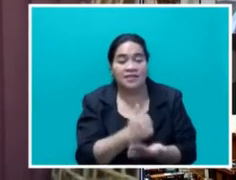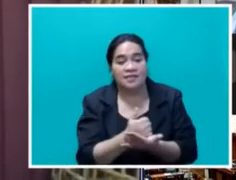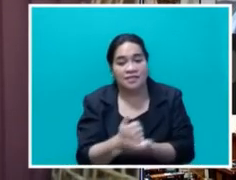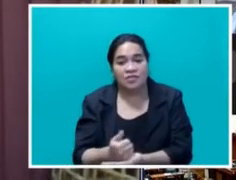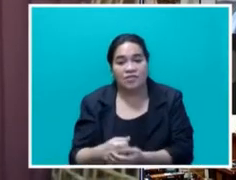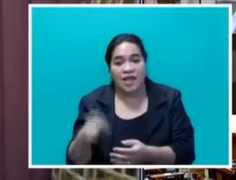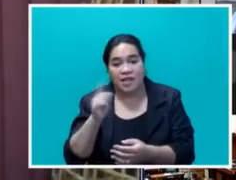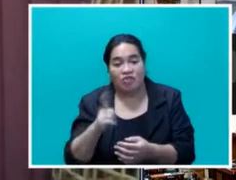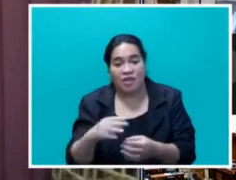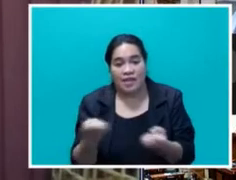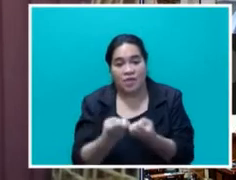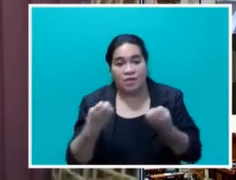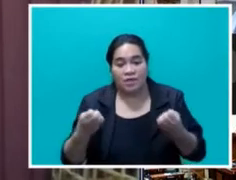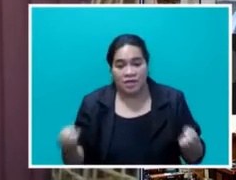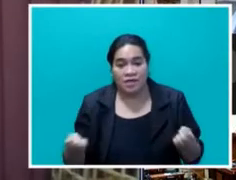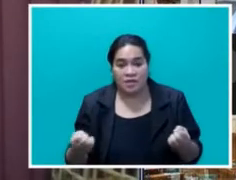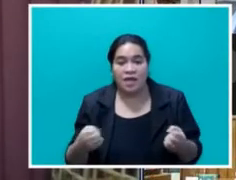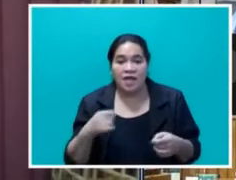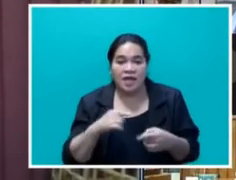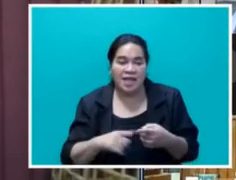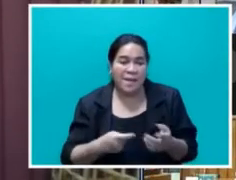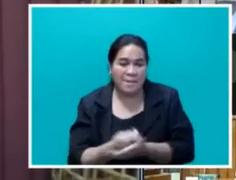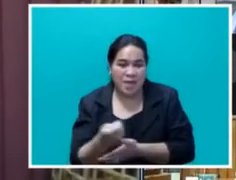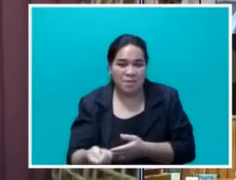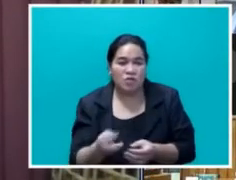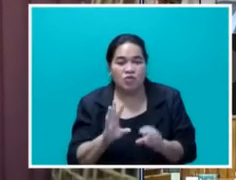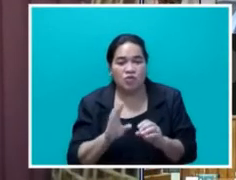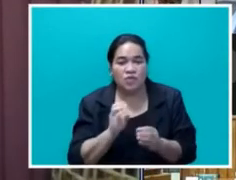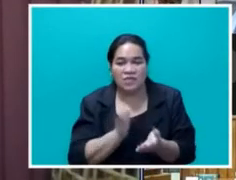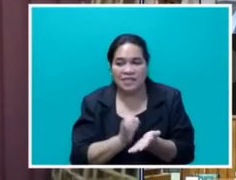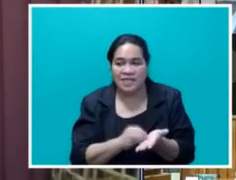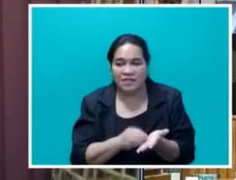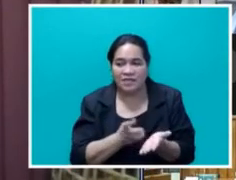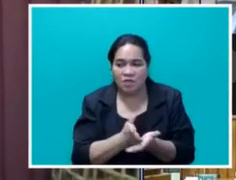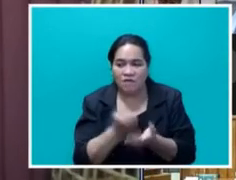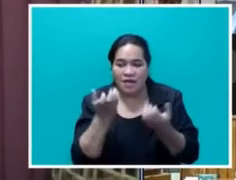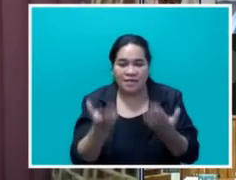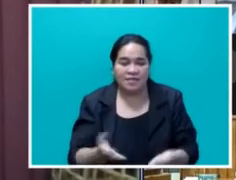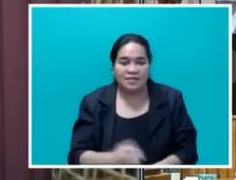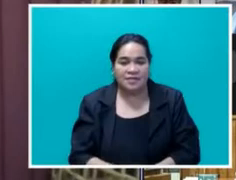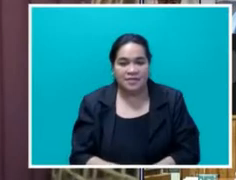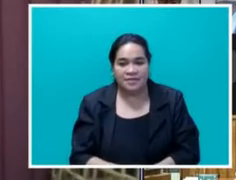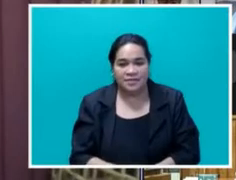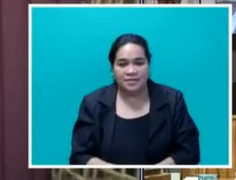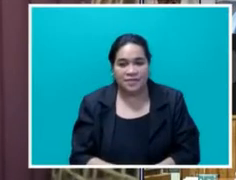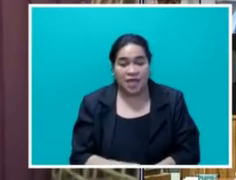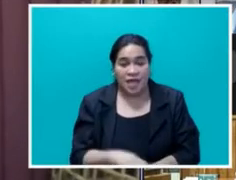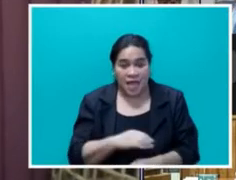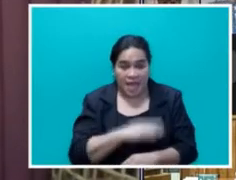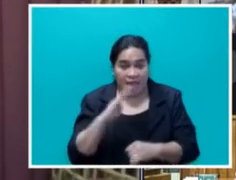equipment, in-country training, and payments towards service providers. At the end of the